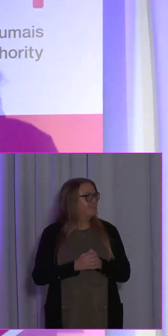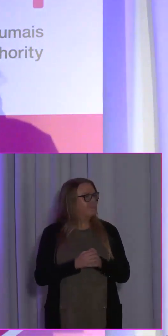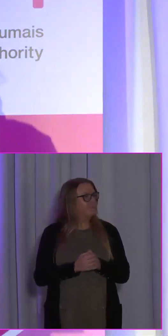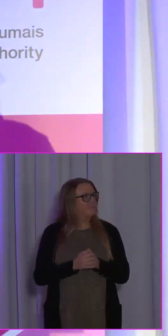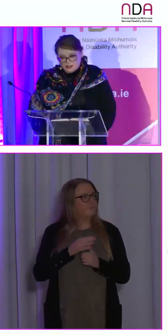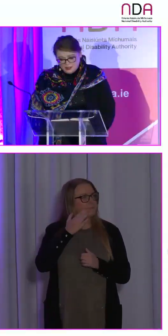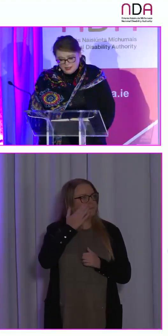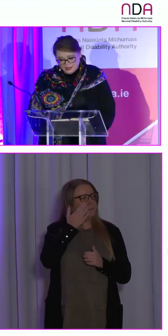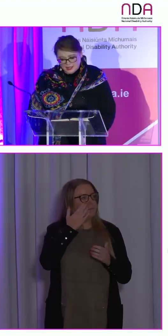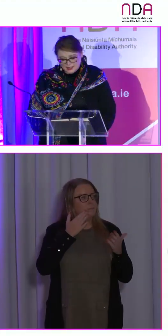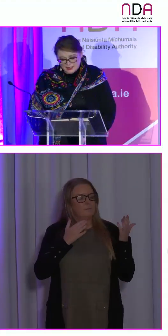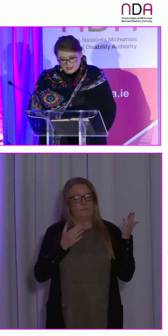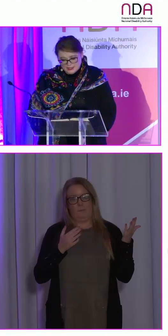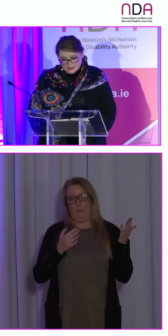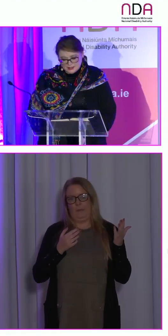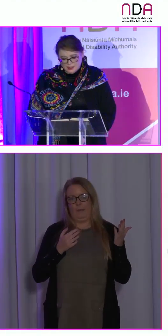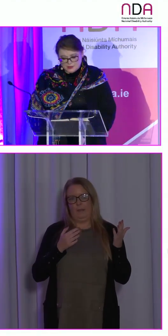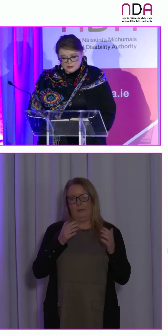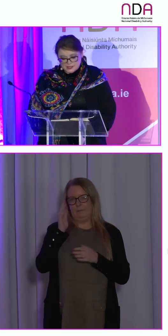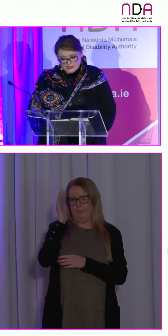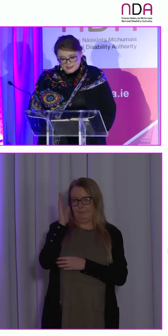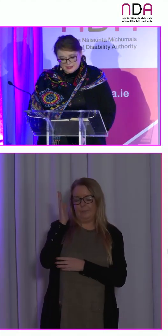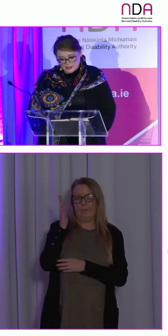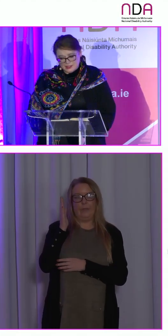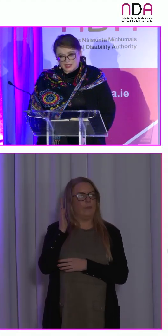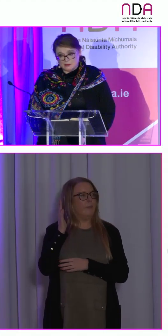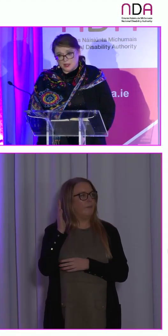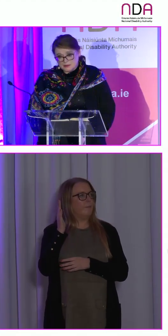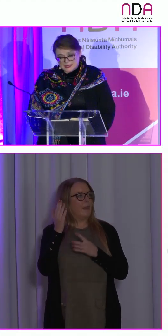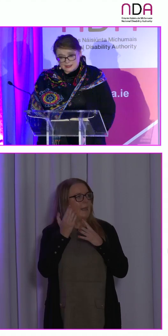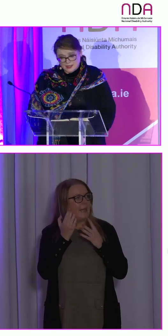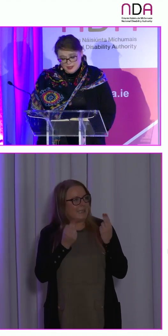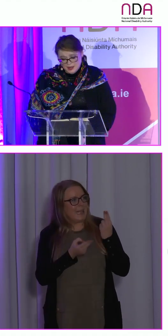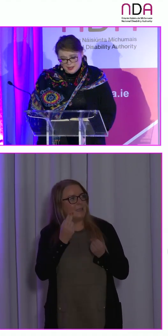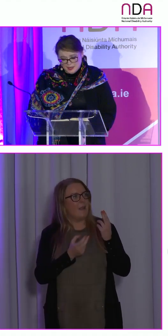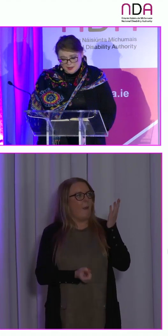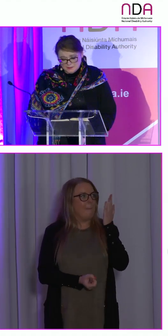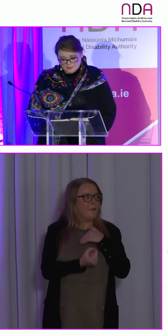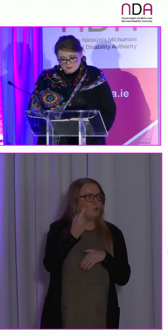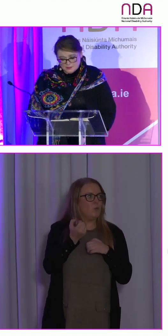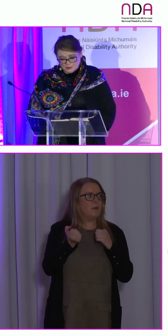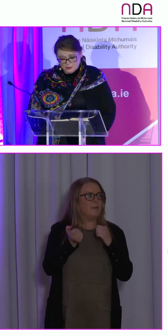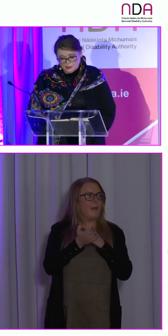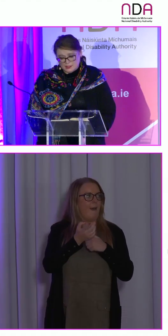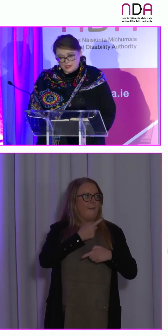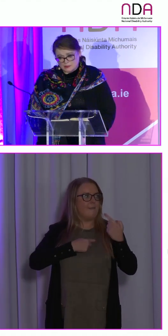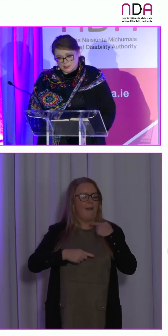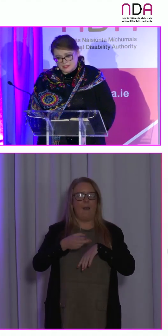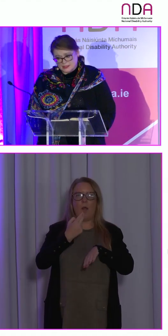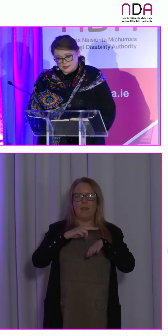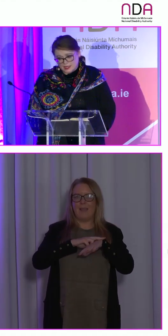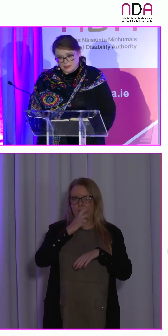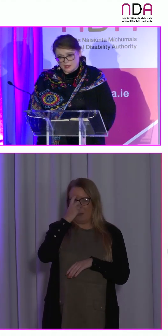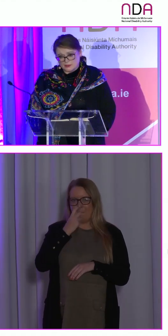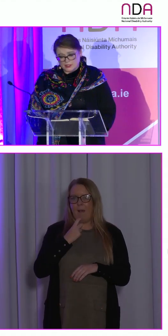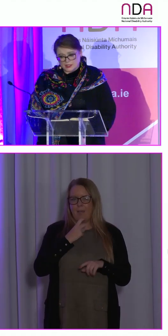I called this talk Assessing Opportunities at Our National Monuments. My role in National Monuments